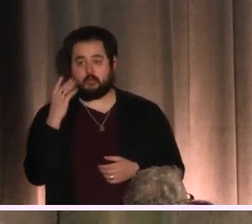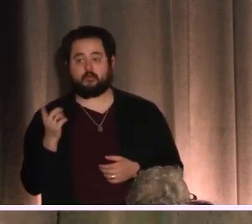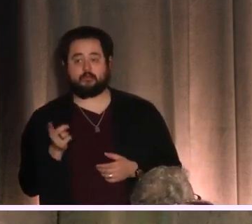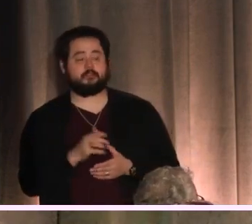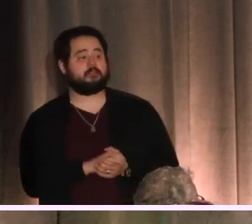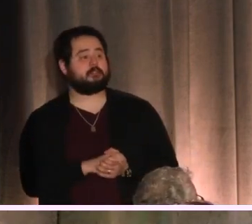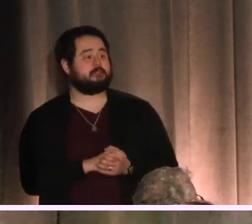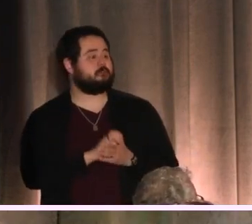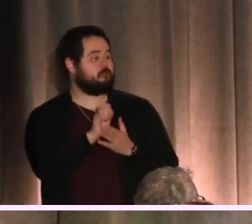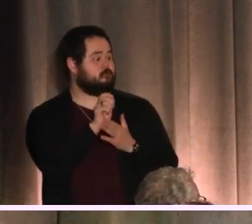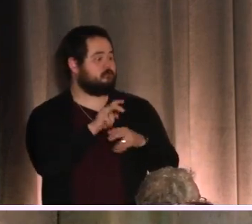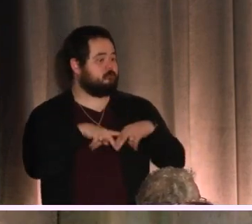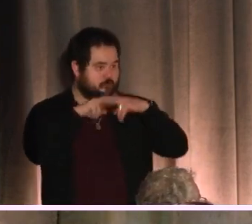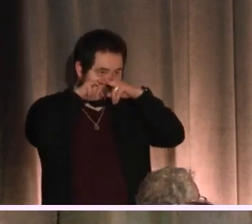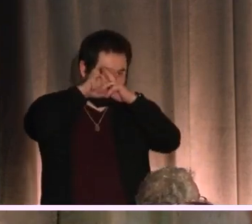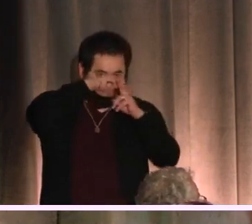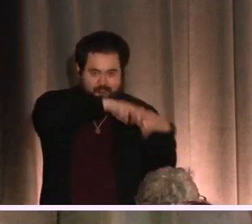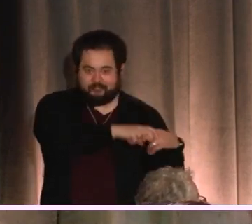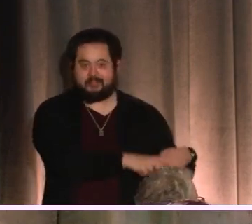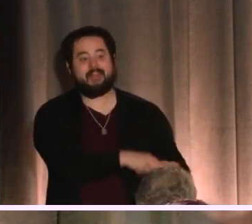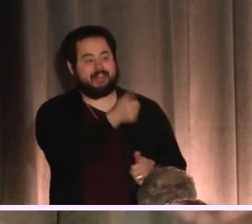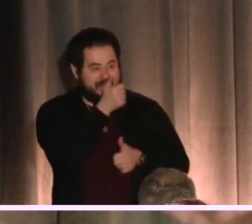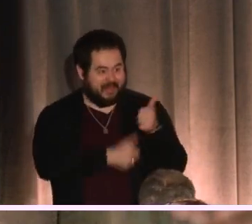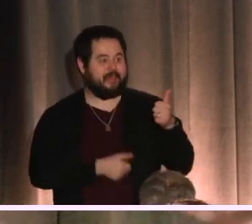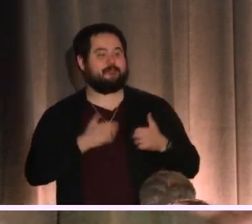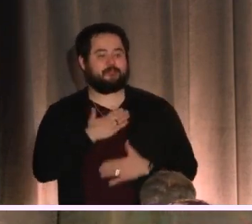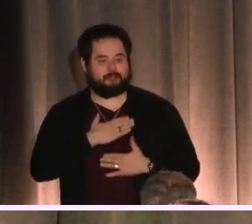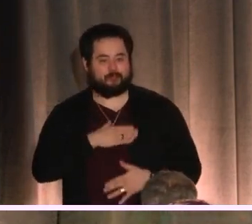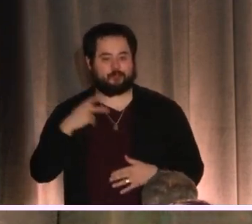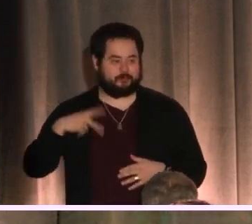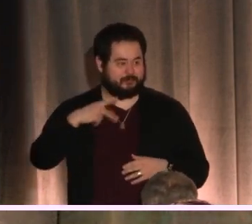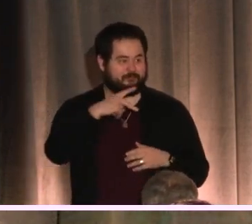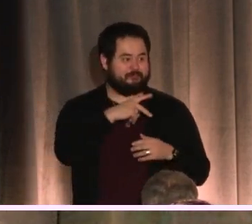every single roller coaster in an amusement park more than once.